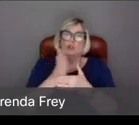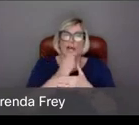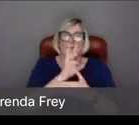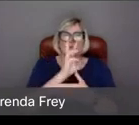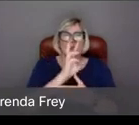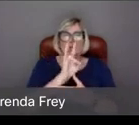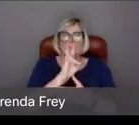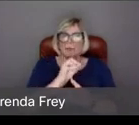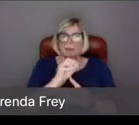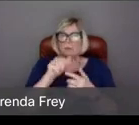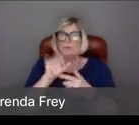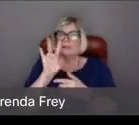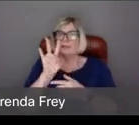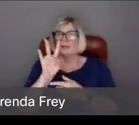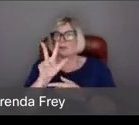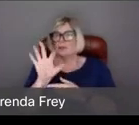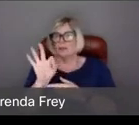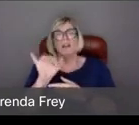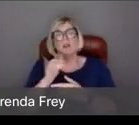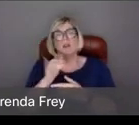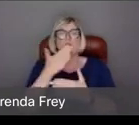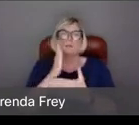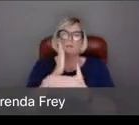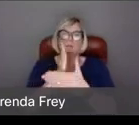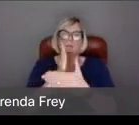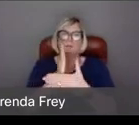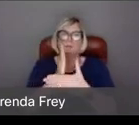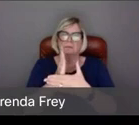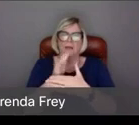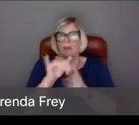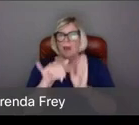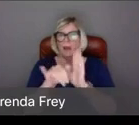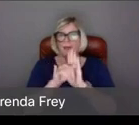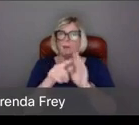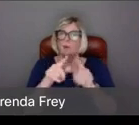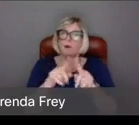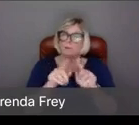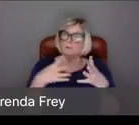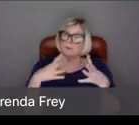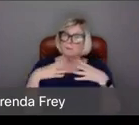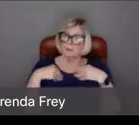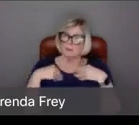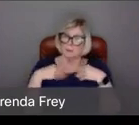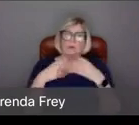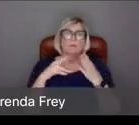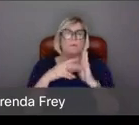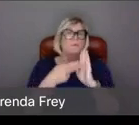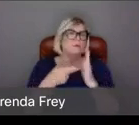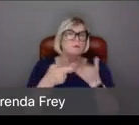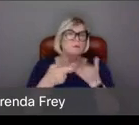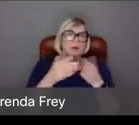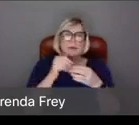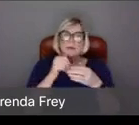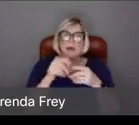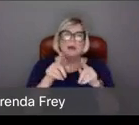739, this is a good median. This identifies you as acceptable. It means that you might not get as low of